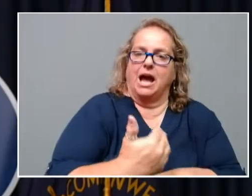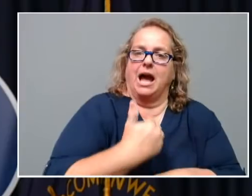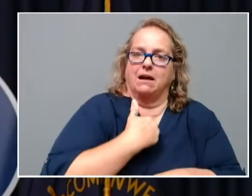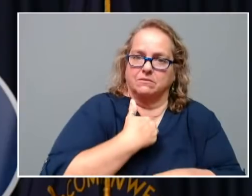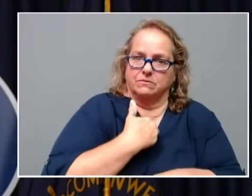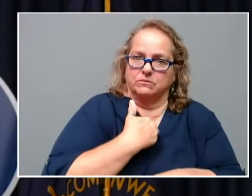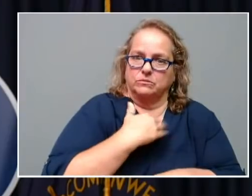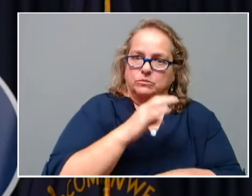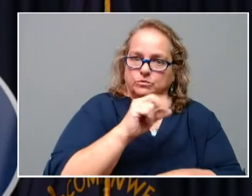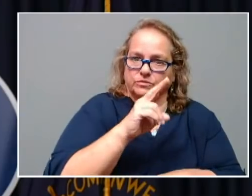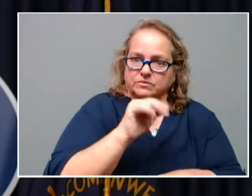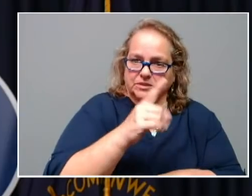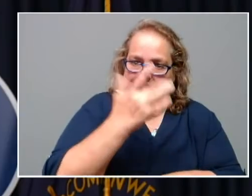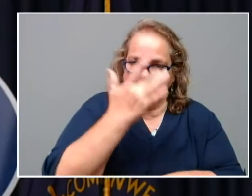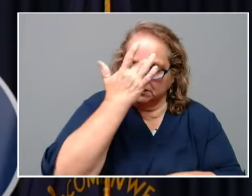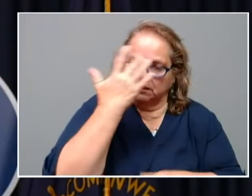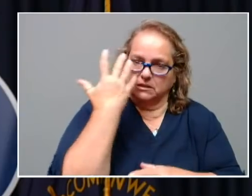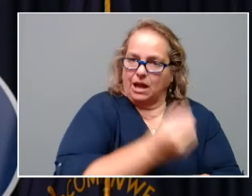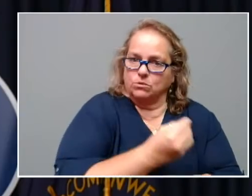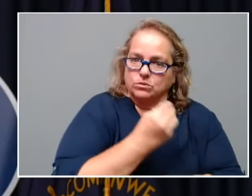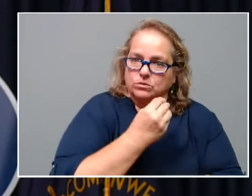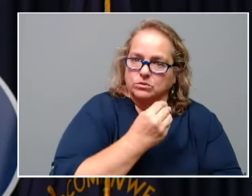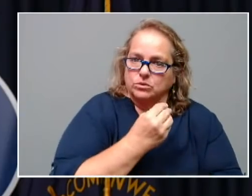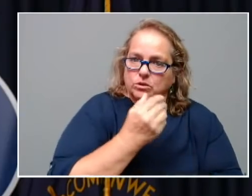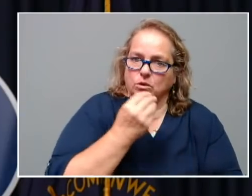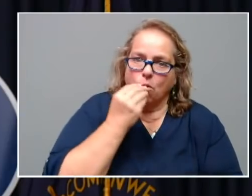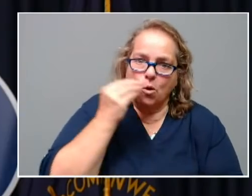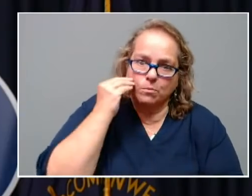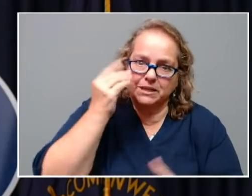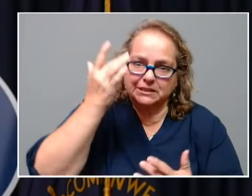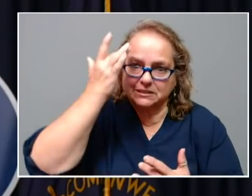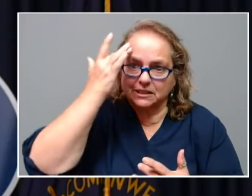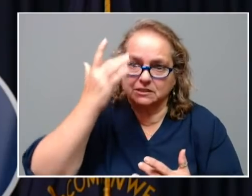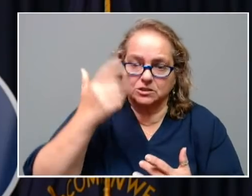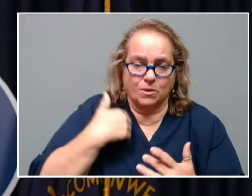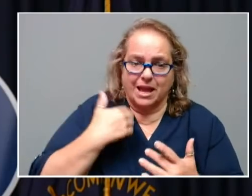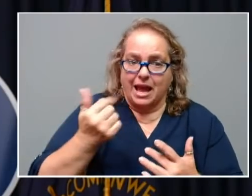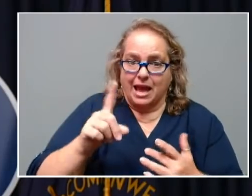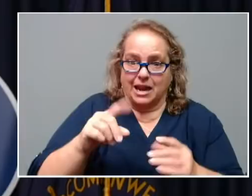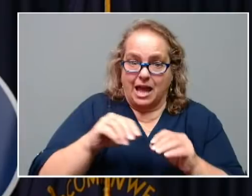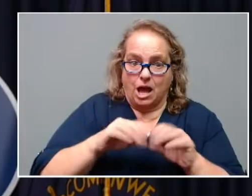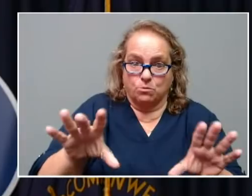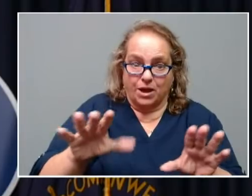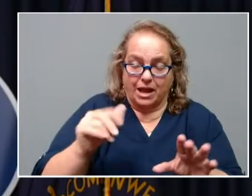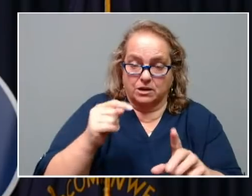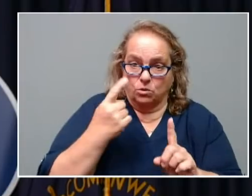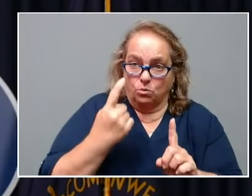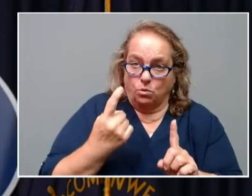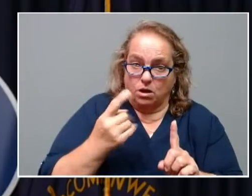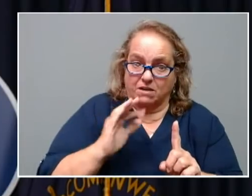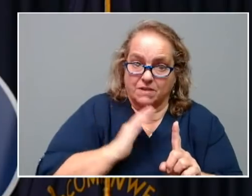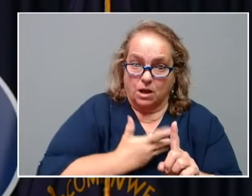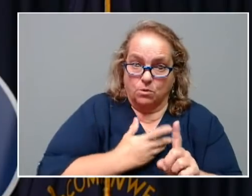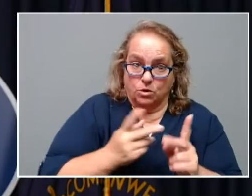with COVID at the moment. I think we have had a outbreak at one of our facilities at the moment, but just